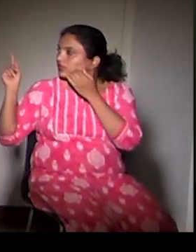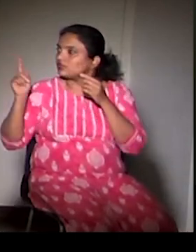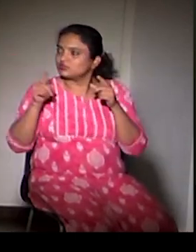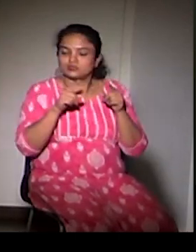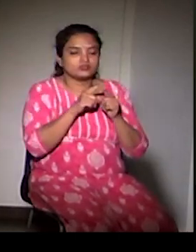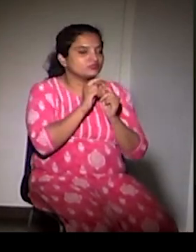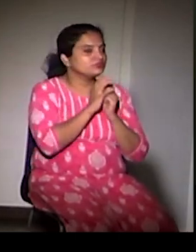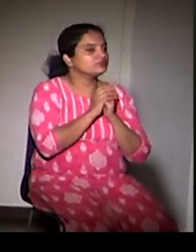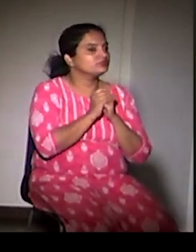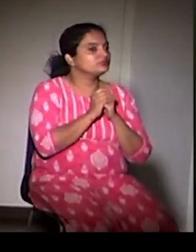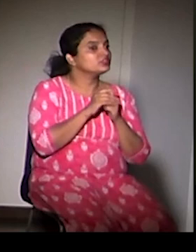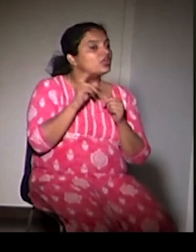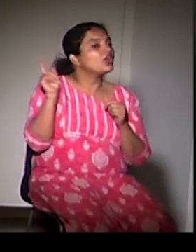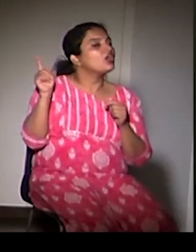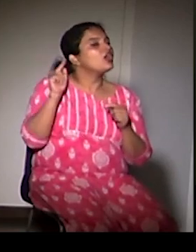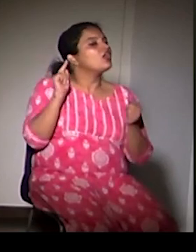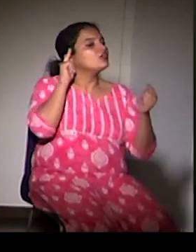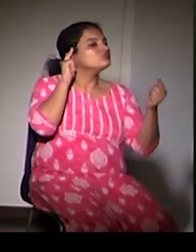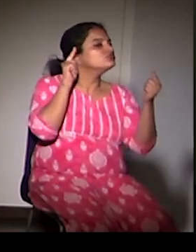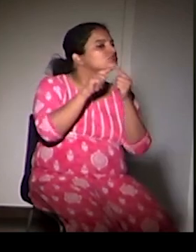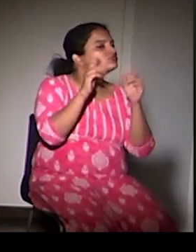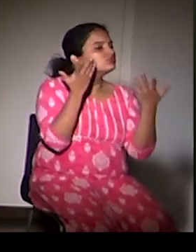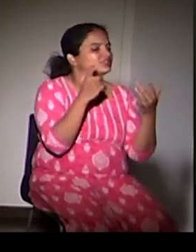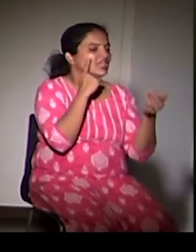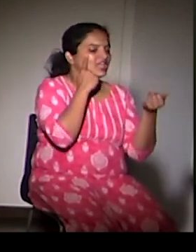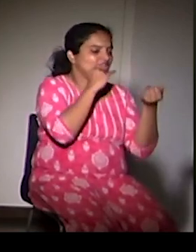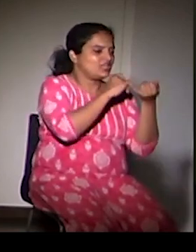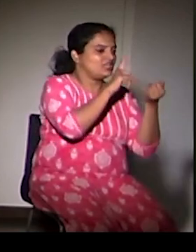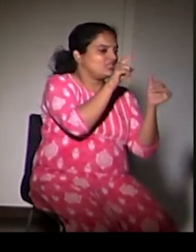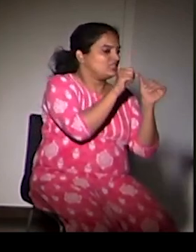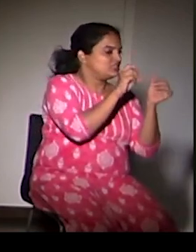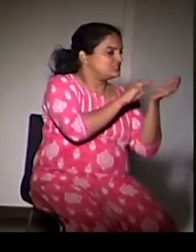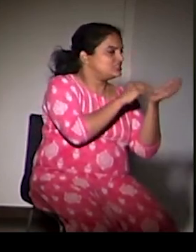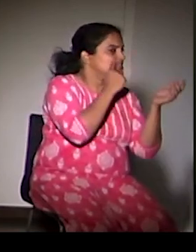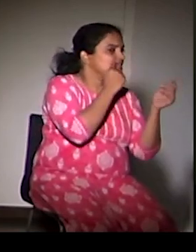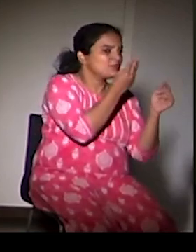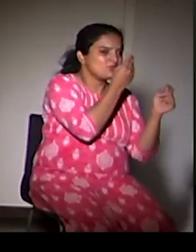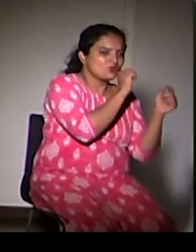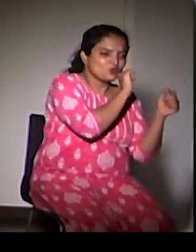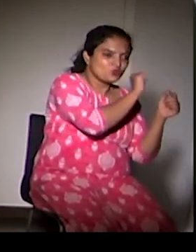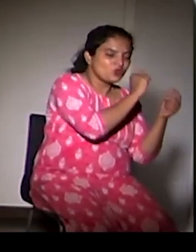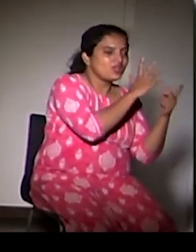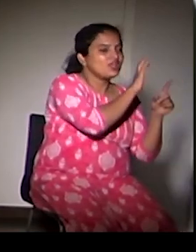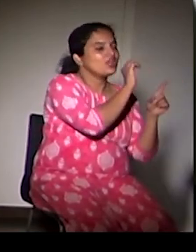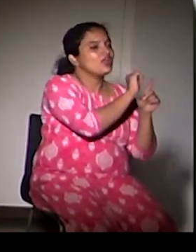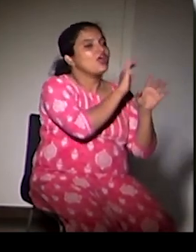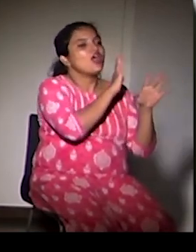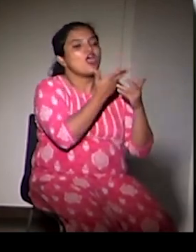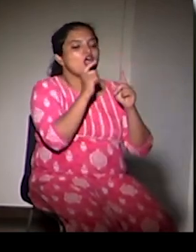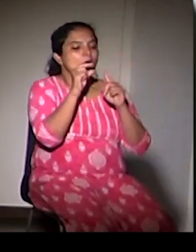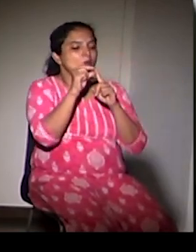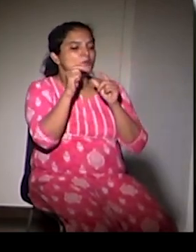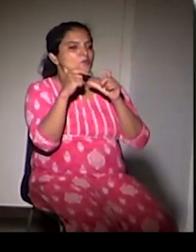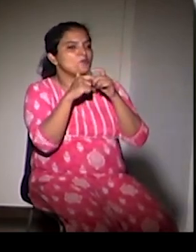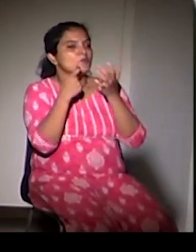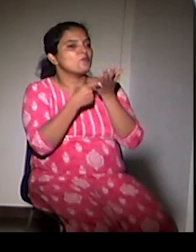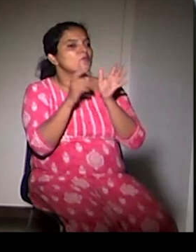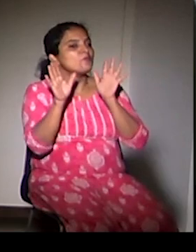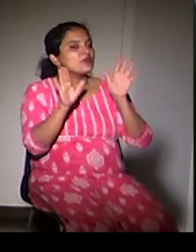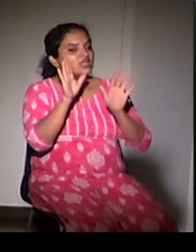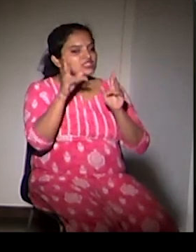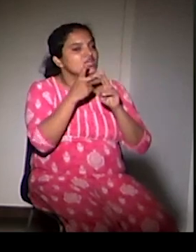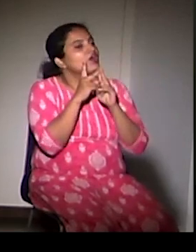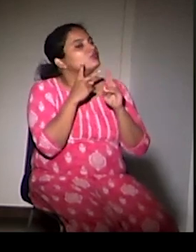mostly in the Islamic world, Persia, Central Asia, and quite naturalistic floral forms